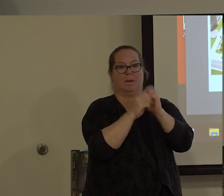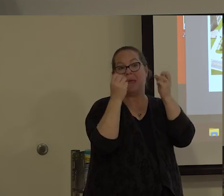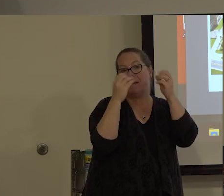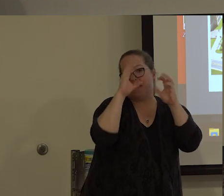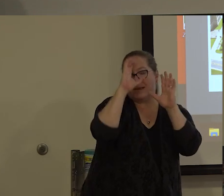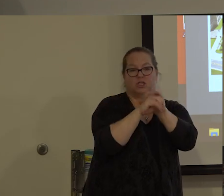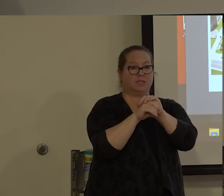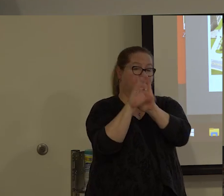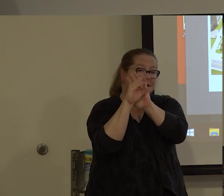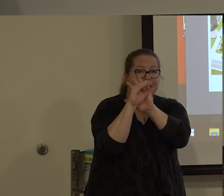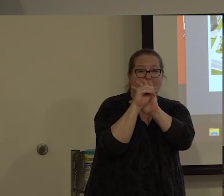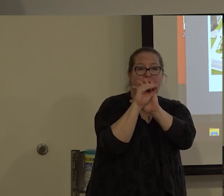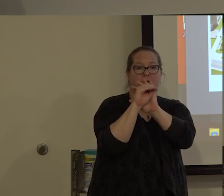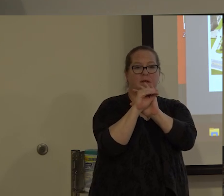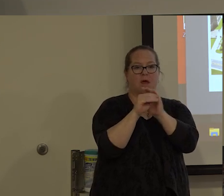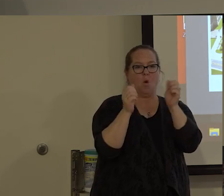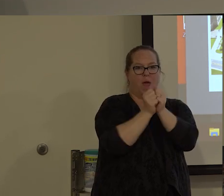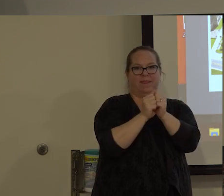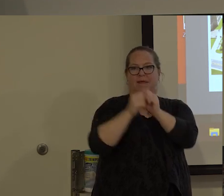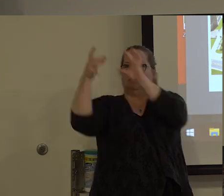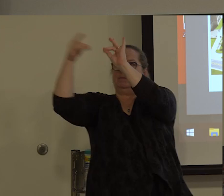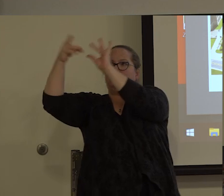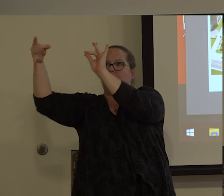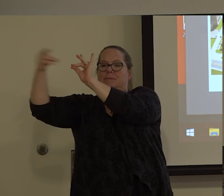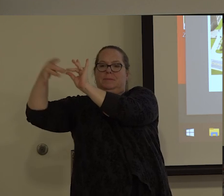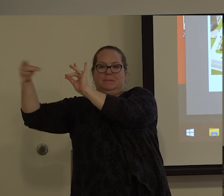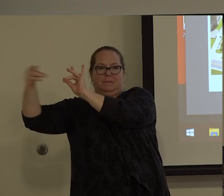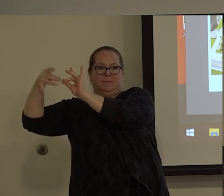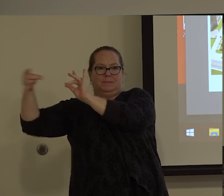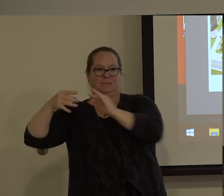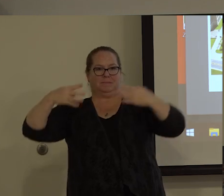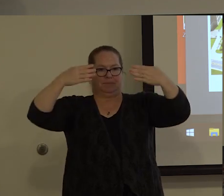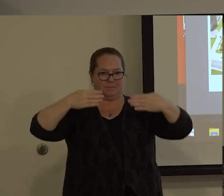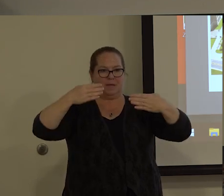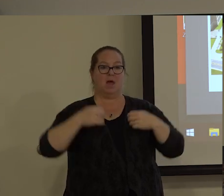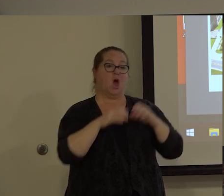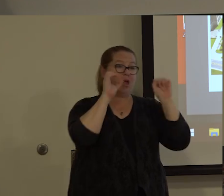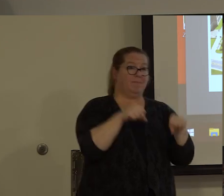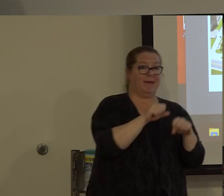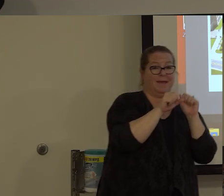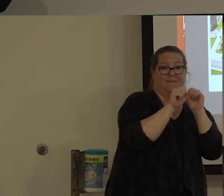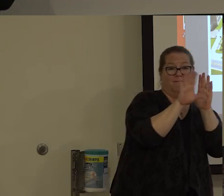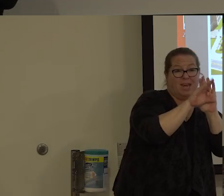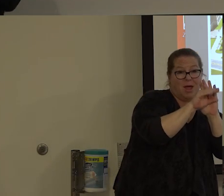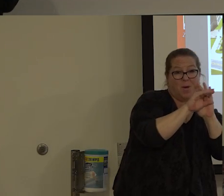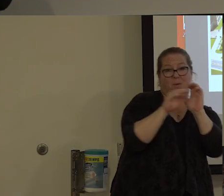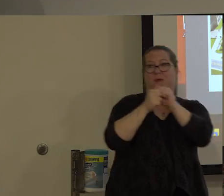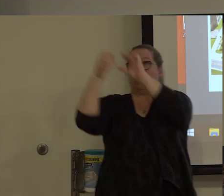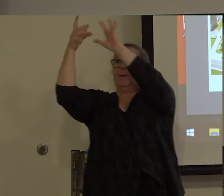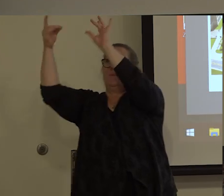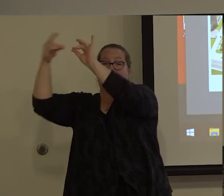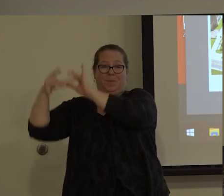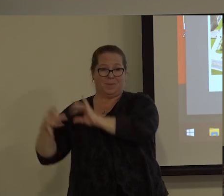video next to text. It could also be a PDF file next to, an image or something like that.